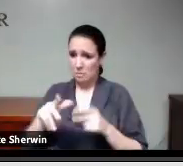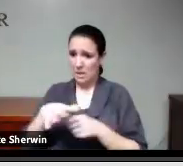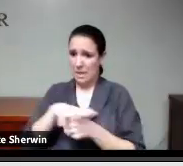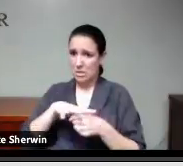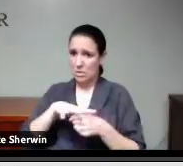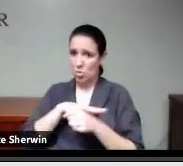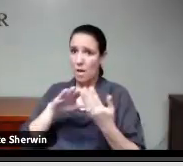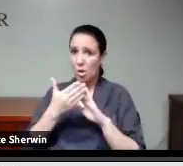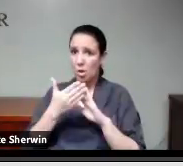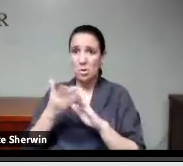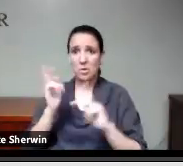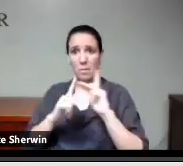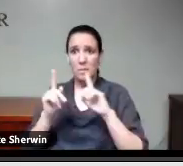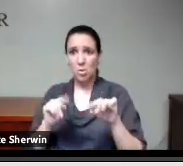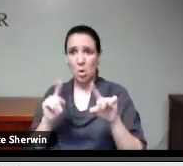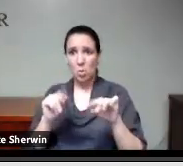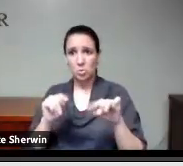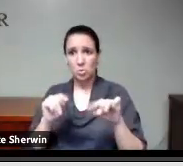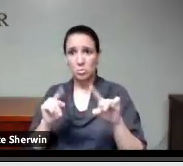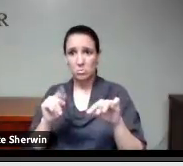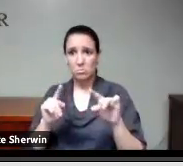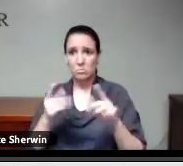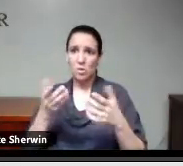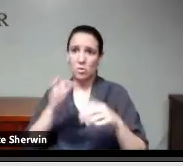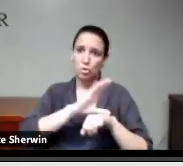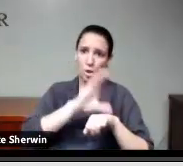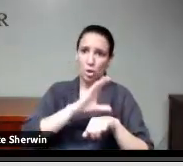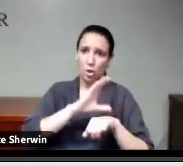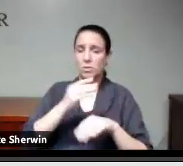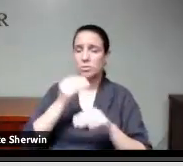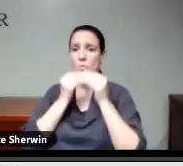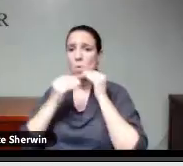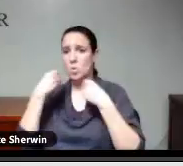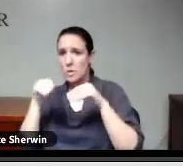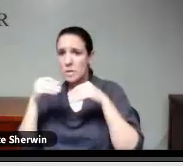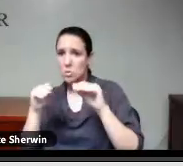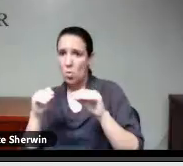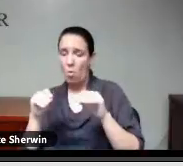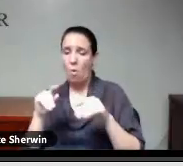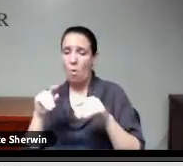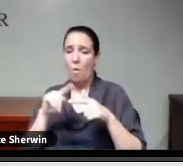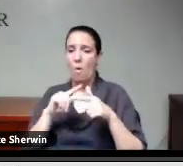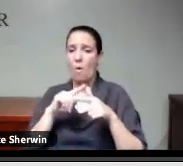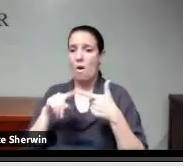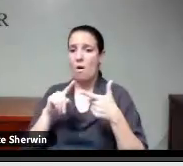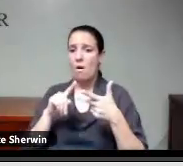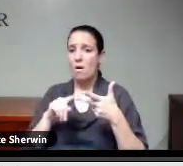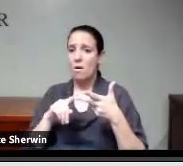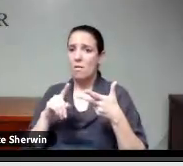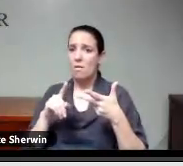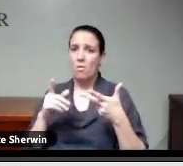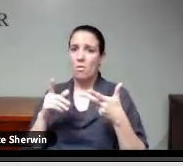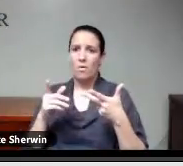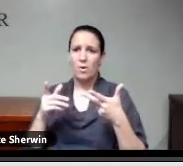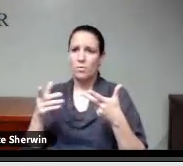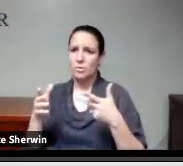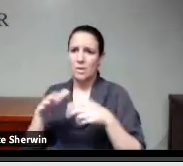to pretty regularly, whether it be churches or grocery stores or convenience